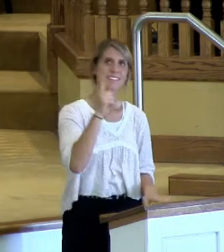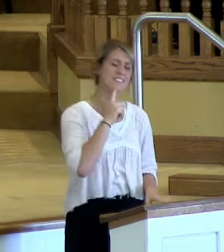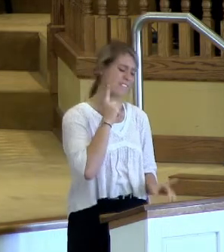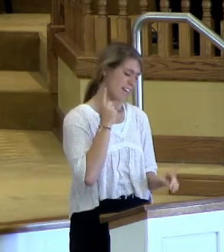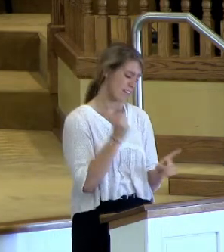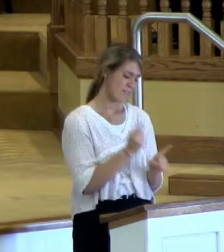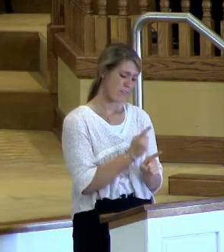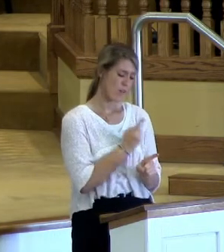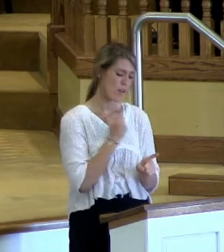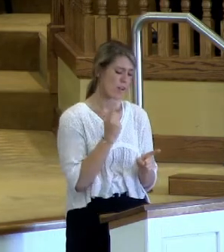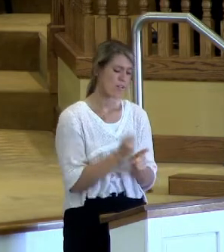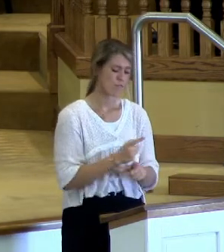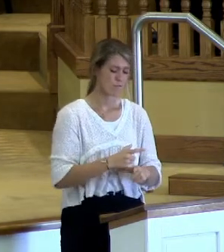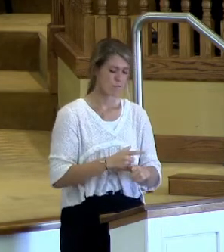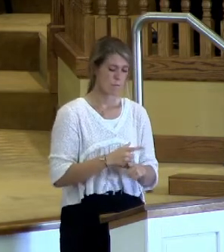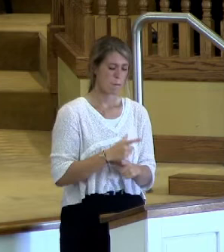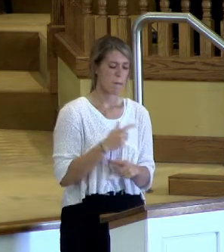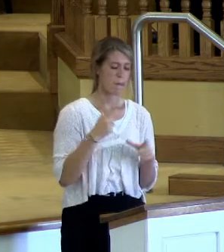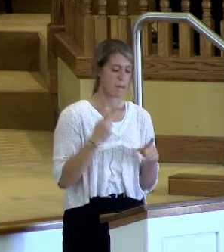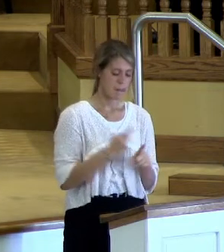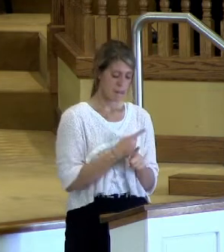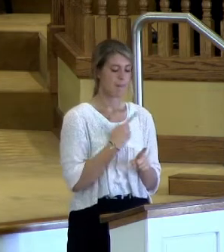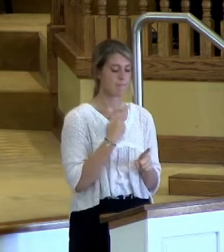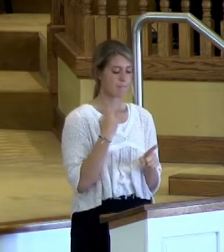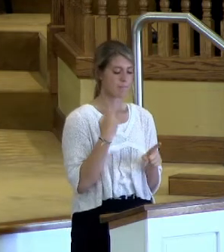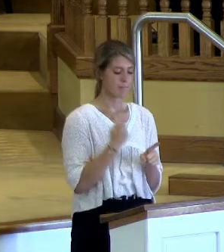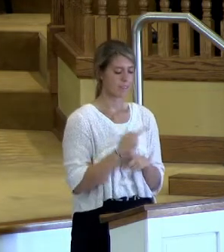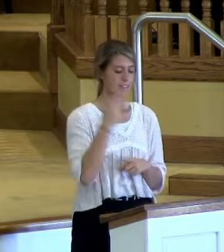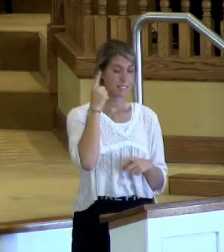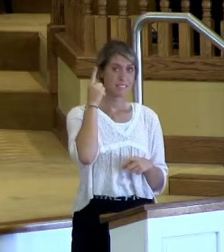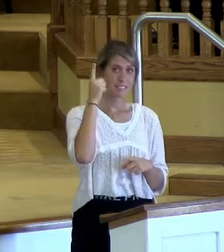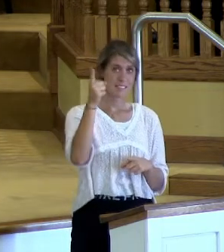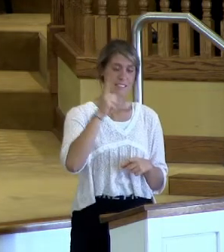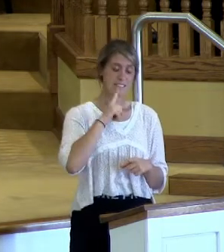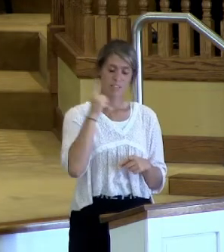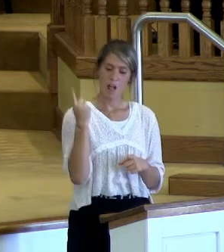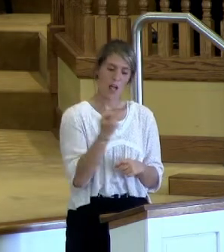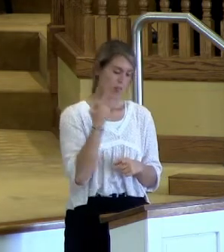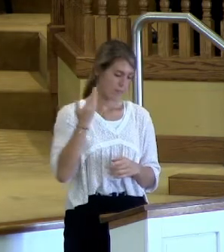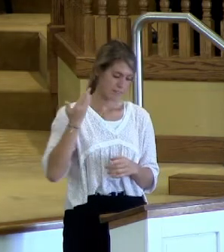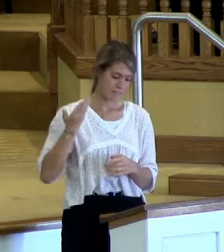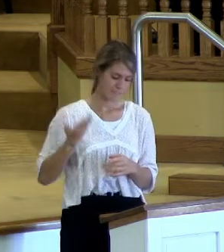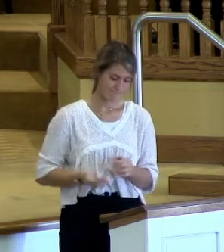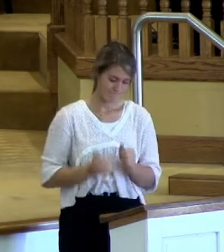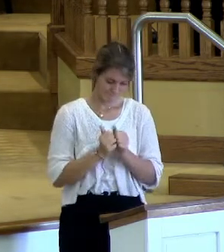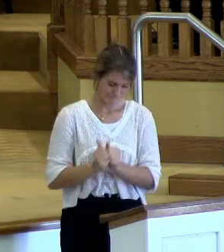He is faithful. He is present,